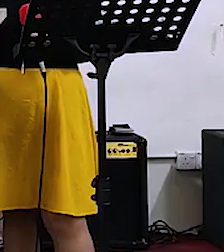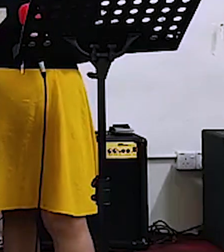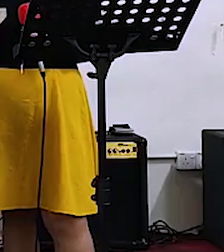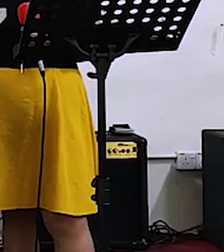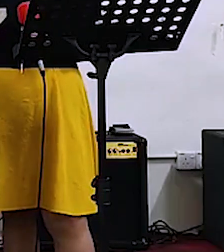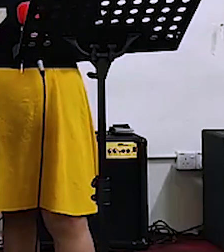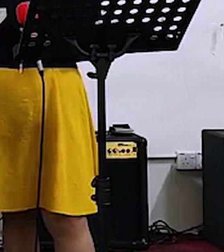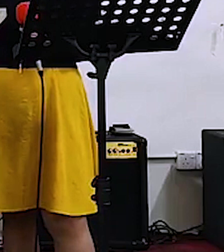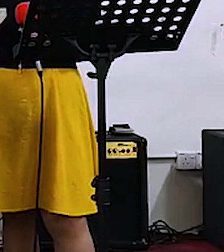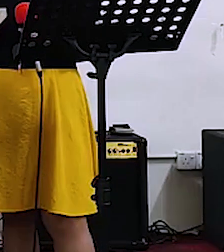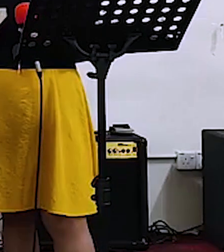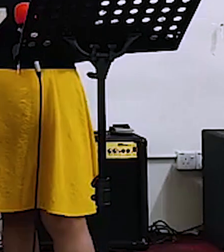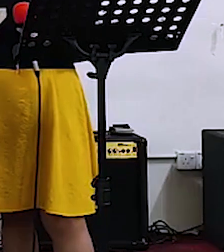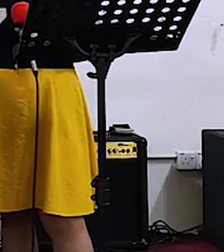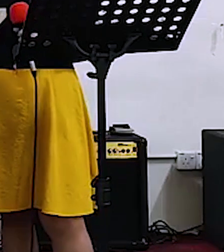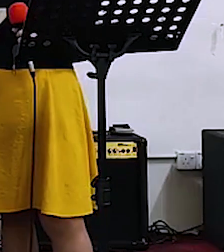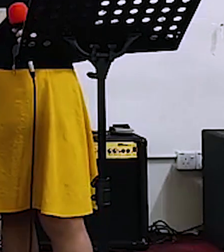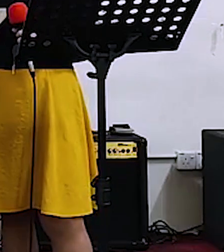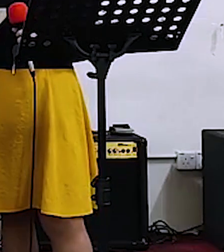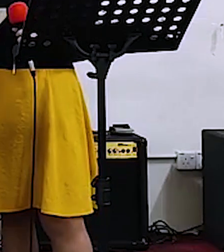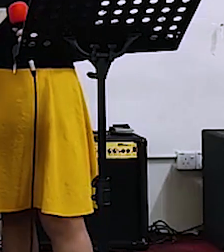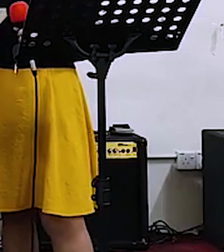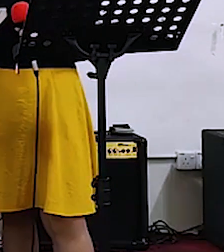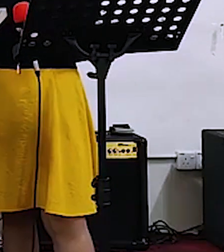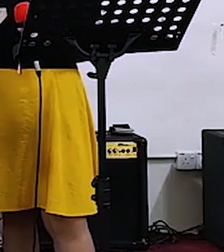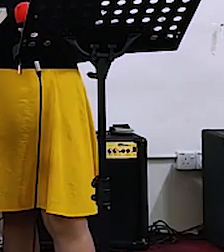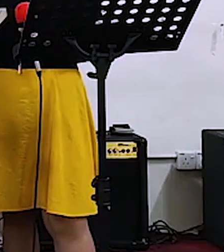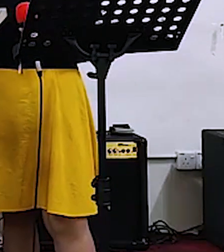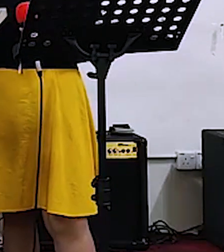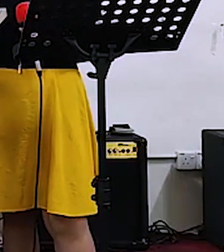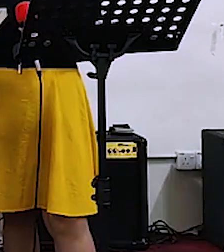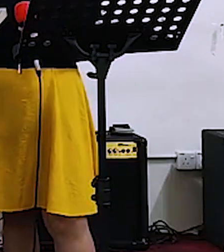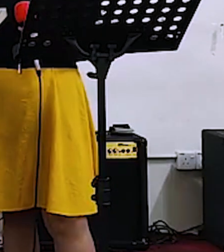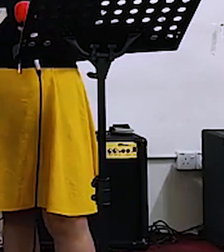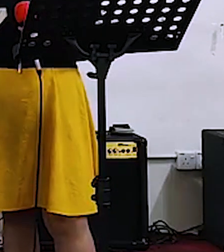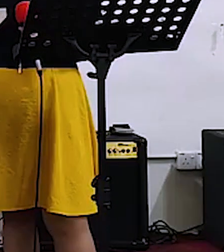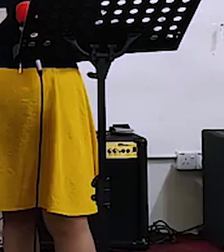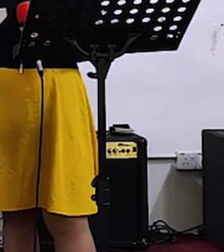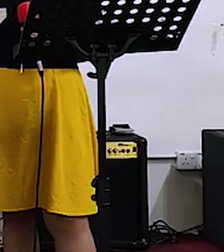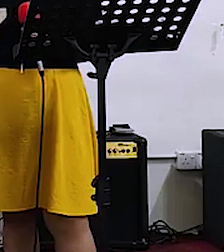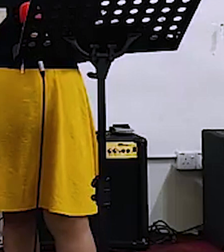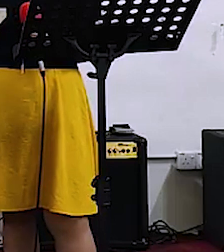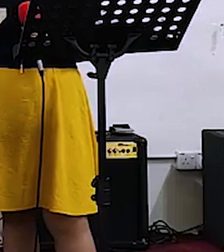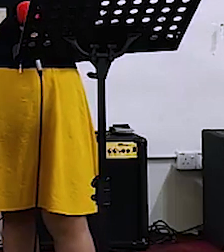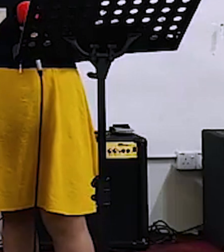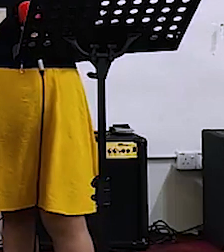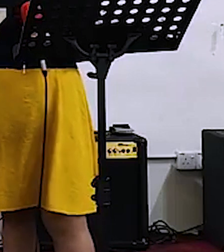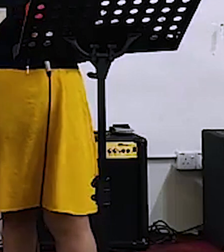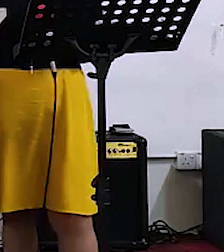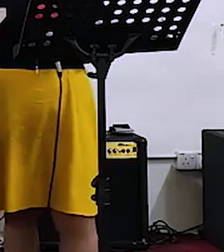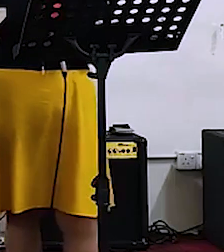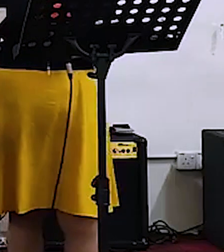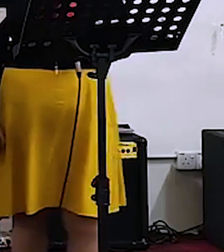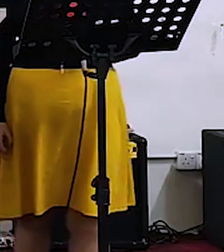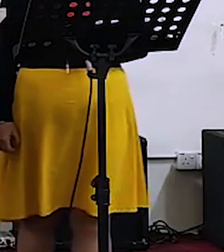can call it perfect. It's not. All right? When God gives things that's perfect. So grace, meaning we receive perfect